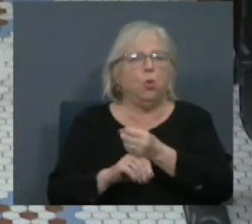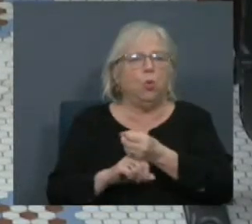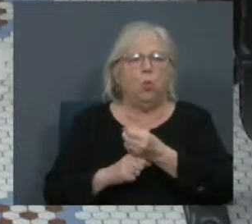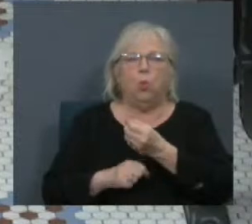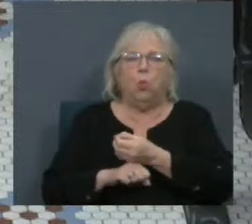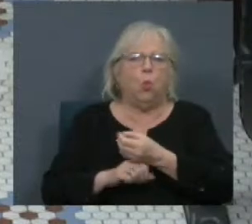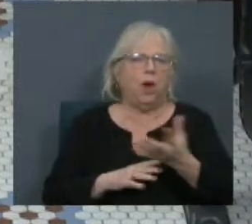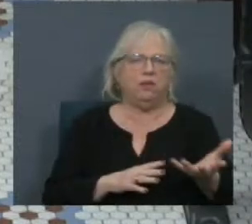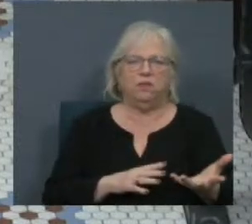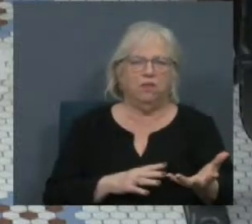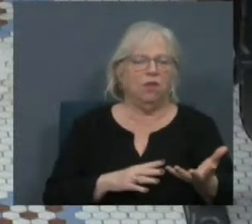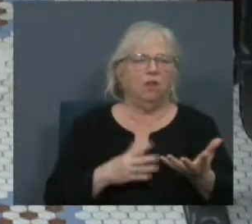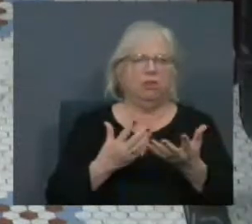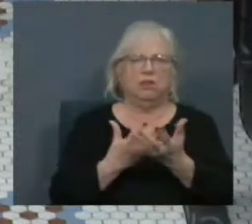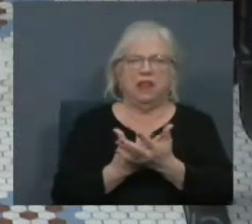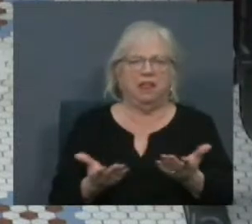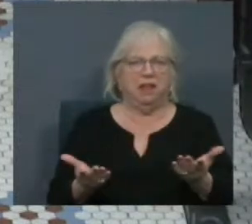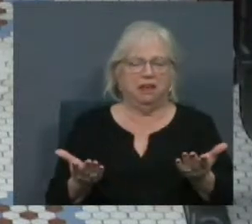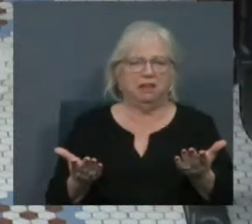things. Lastly,